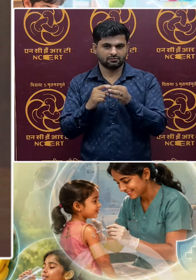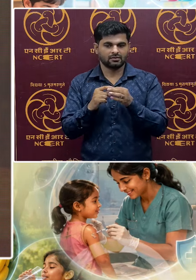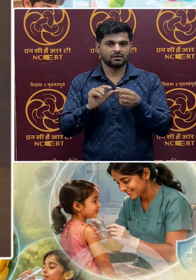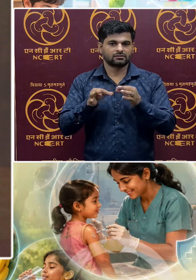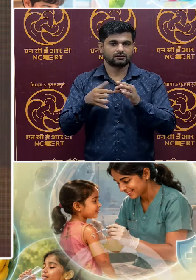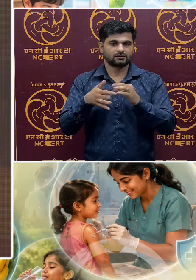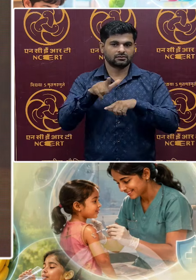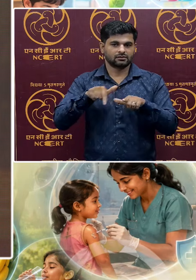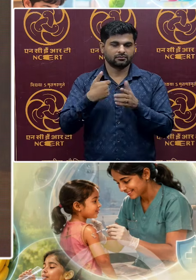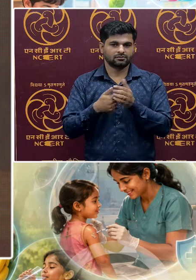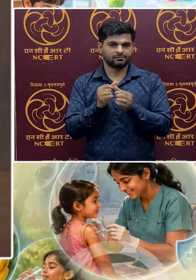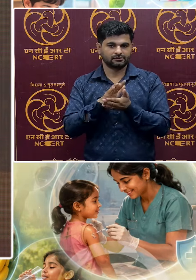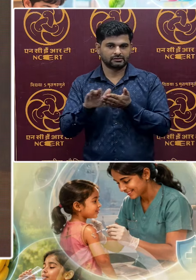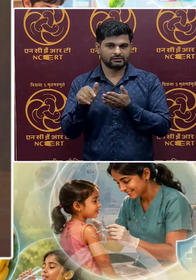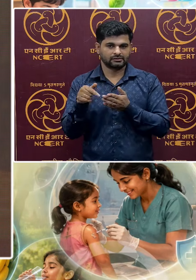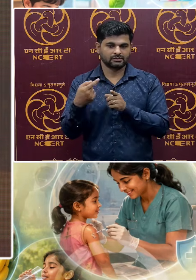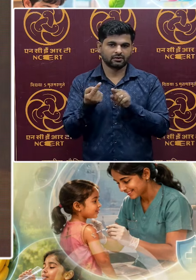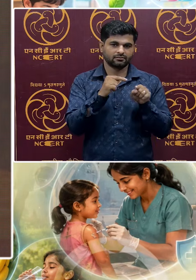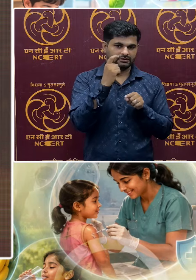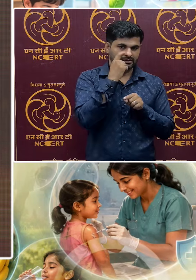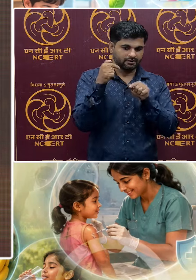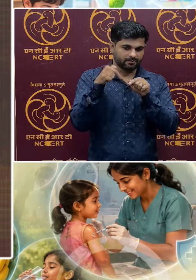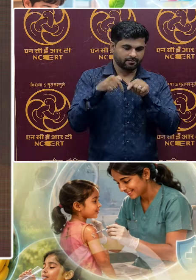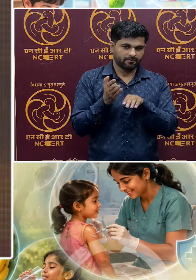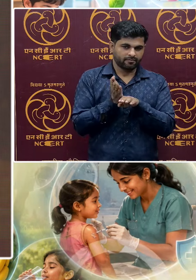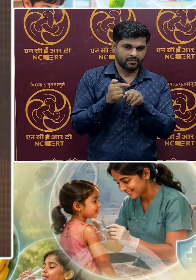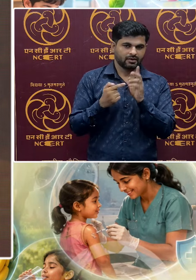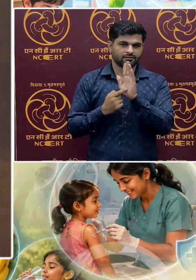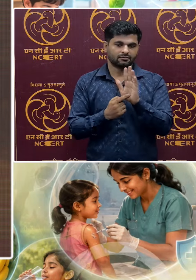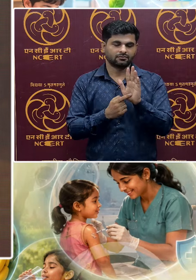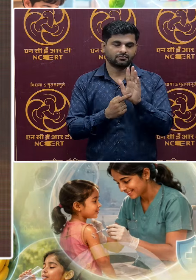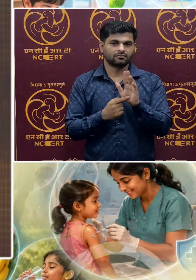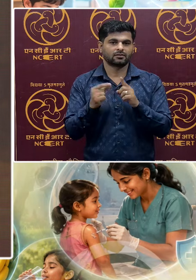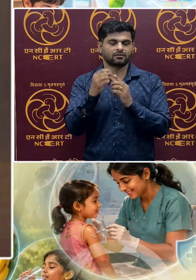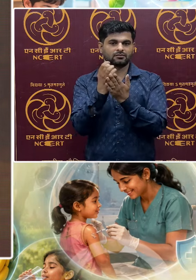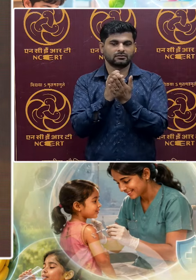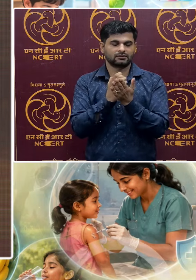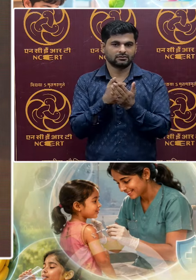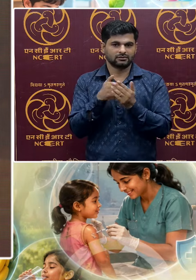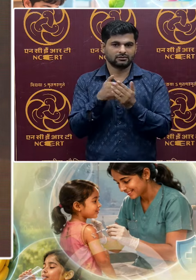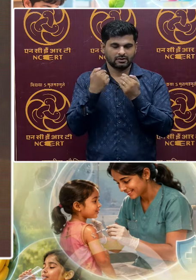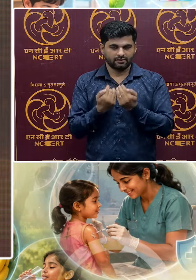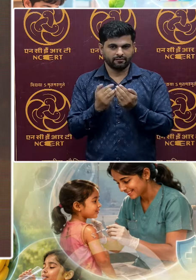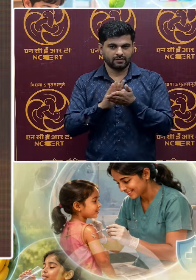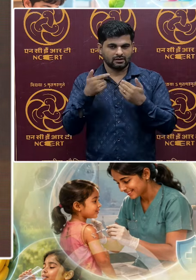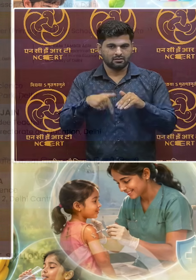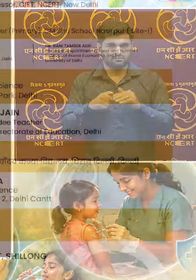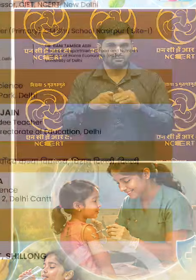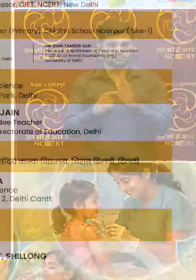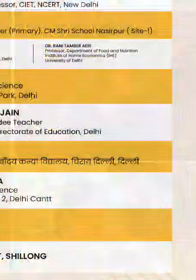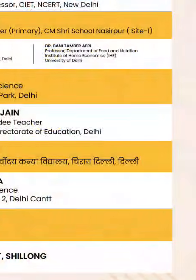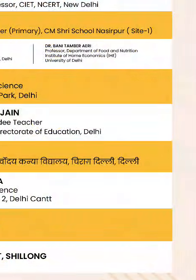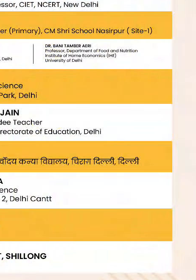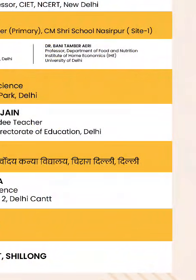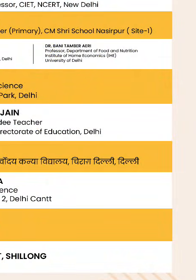language interpreters Rahul and Anushka for being with us throughout the program. And before leaving, let me just show you the